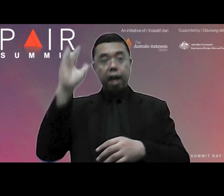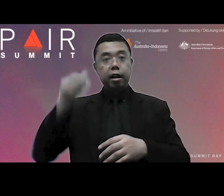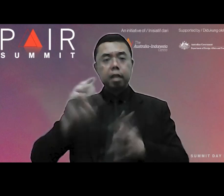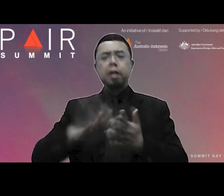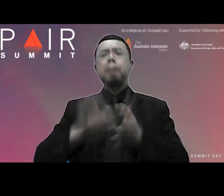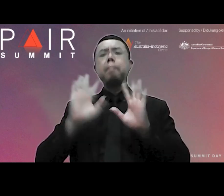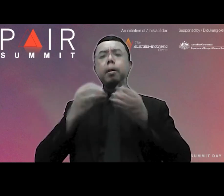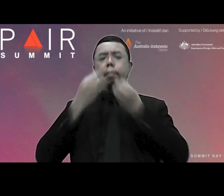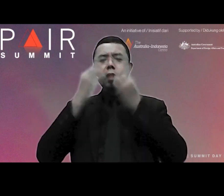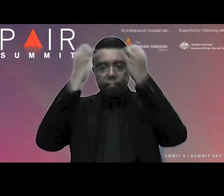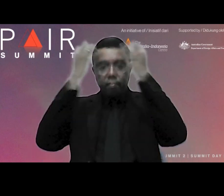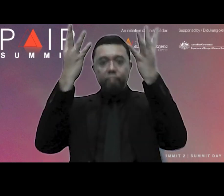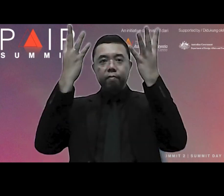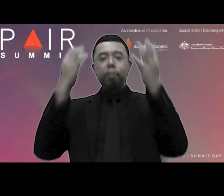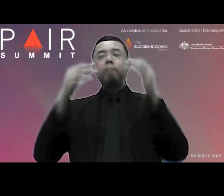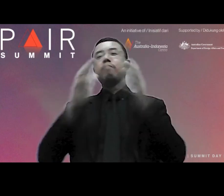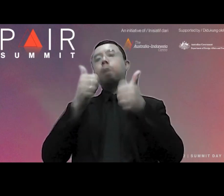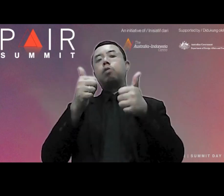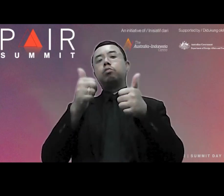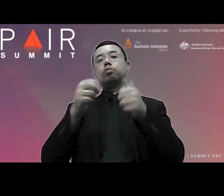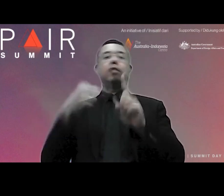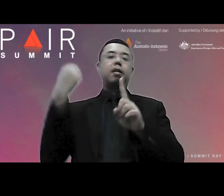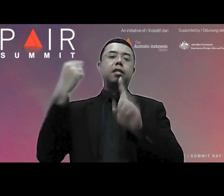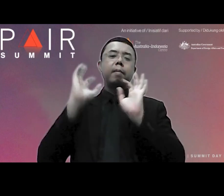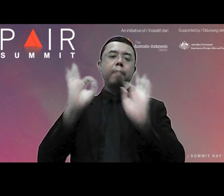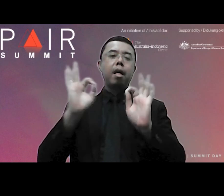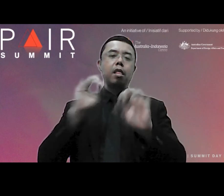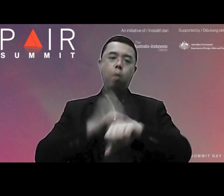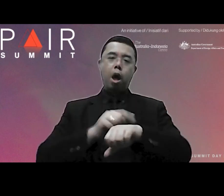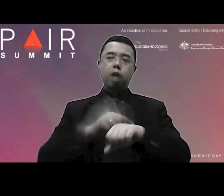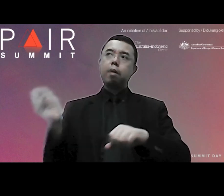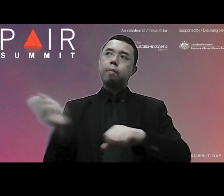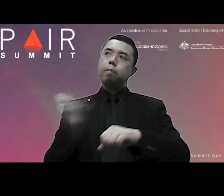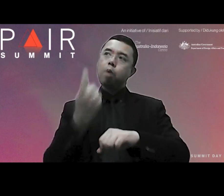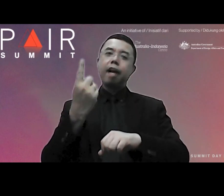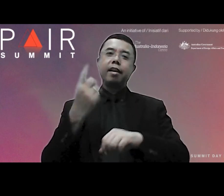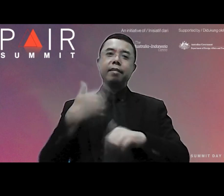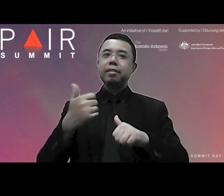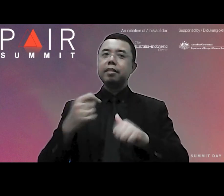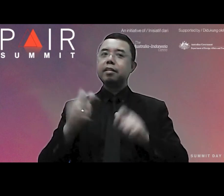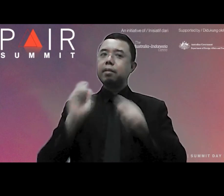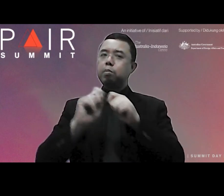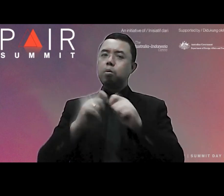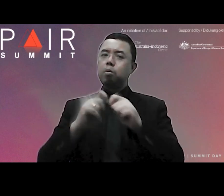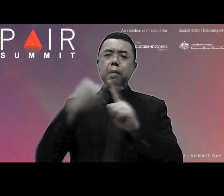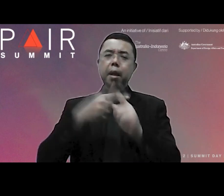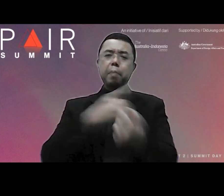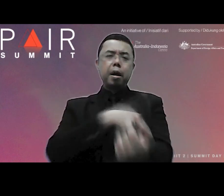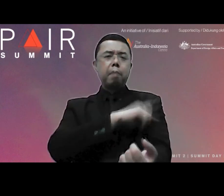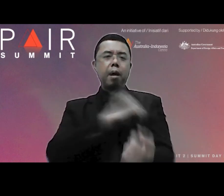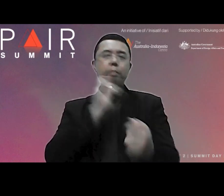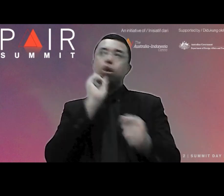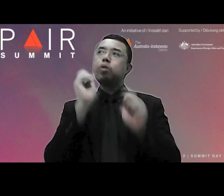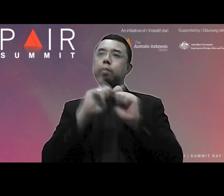help policymakers tackle some of these current urgent challenges, and also helping us though to prepare for